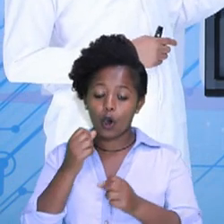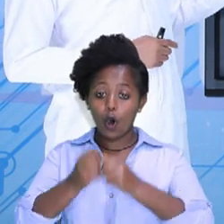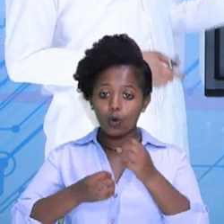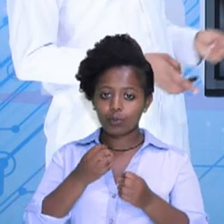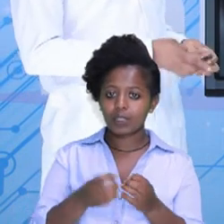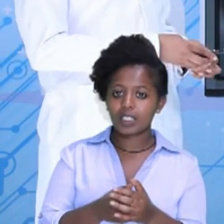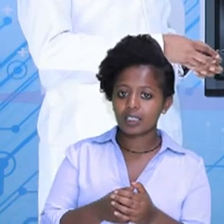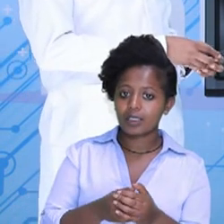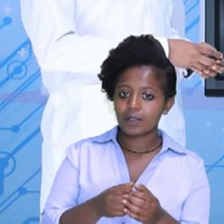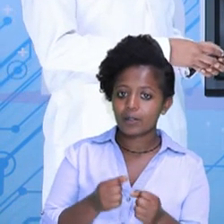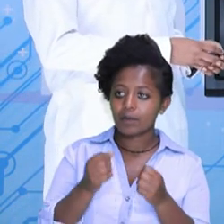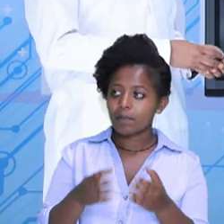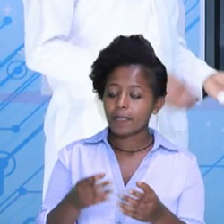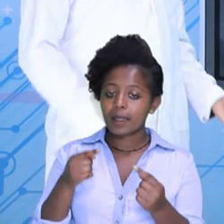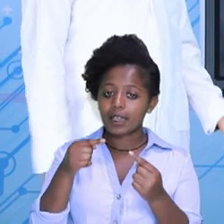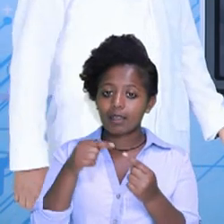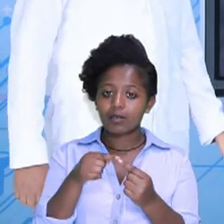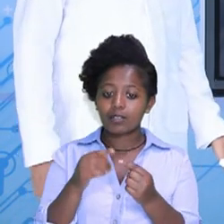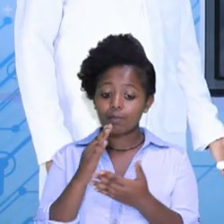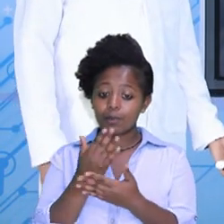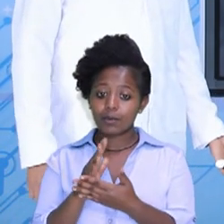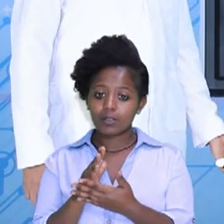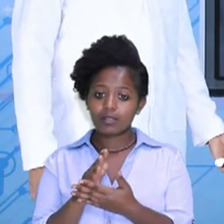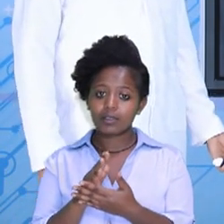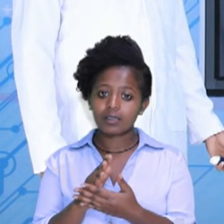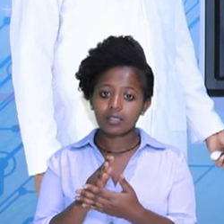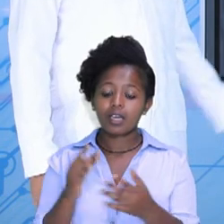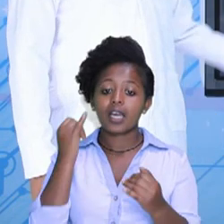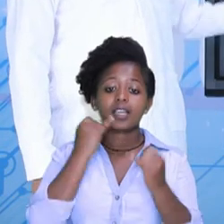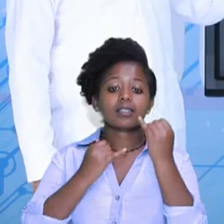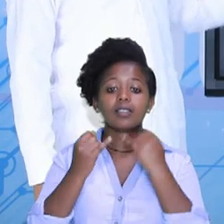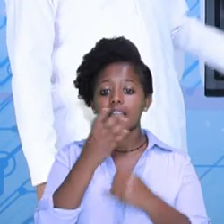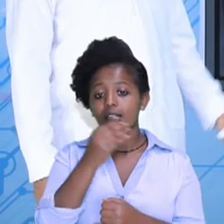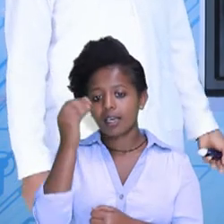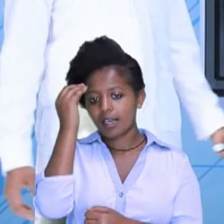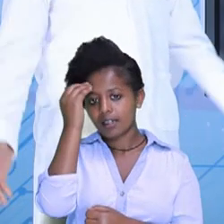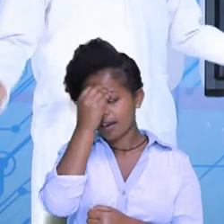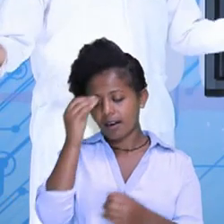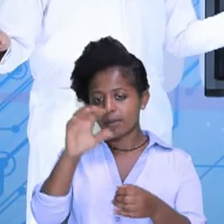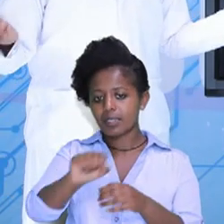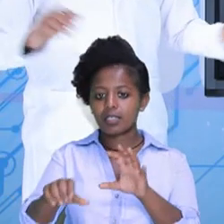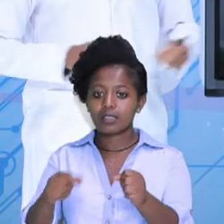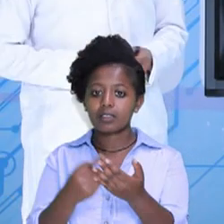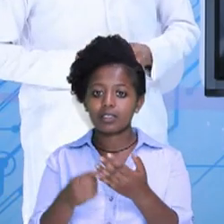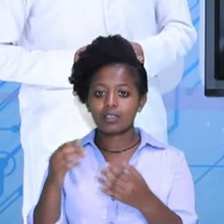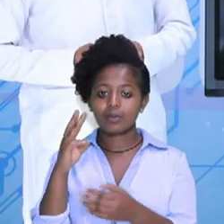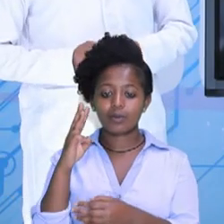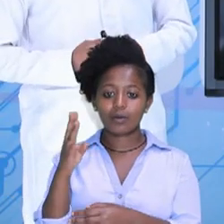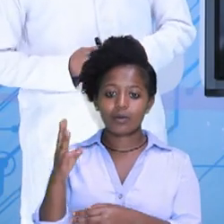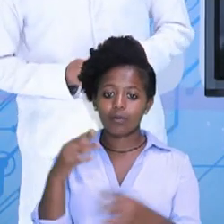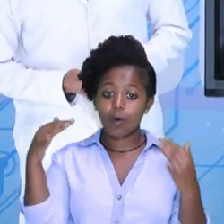there was a war between Israel and Arab states. This war was known